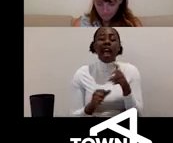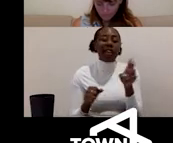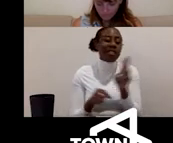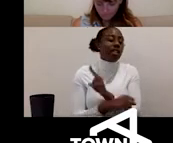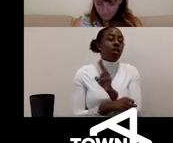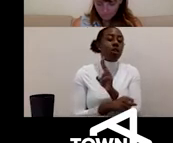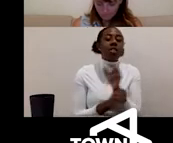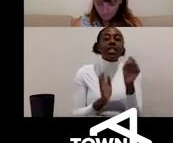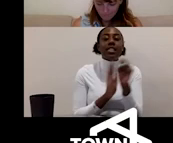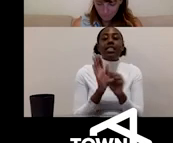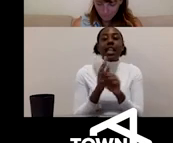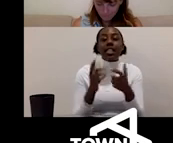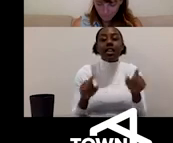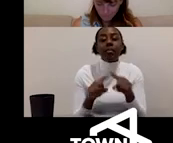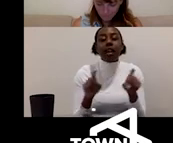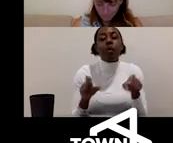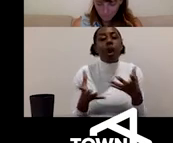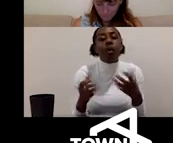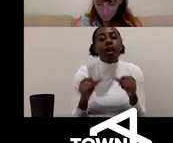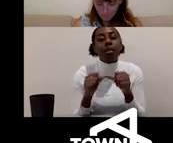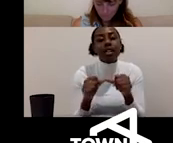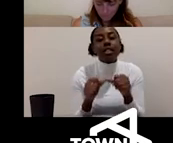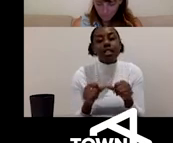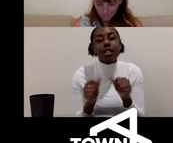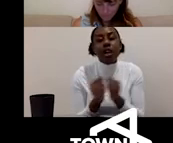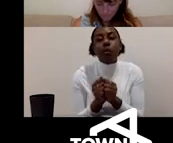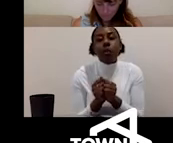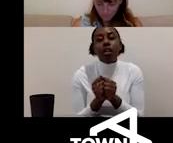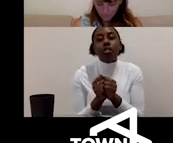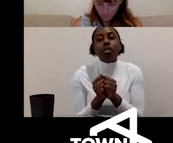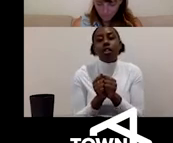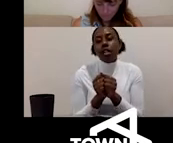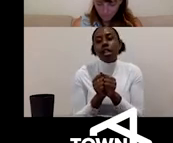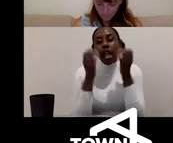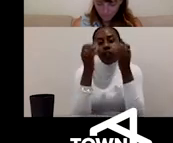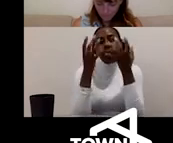wanna be consistent with what has been shared, right?